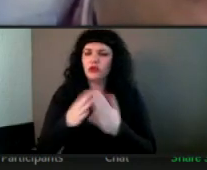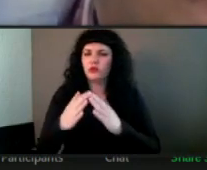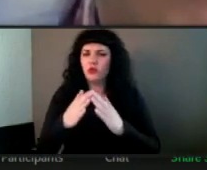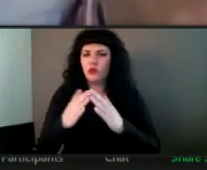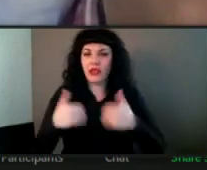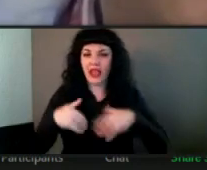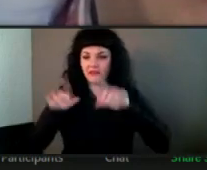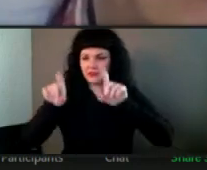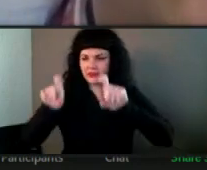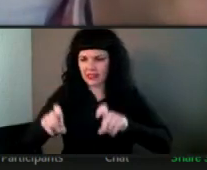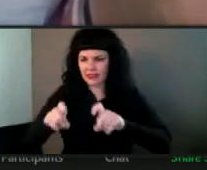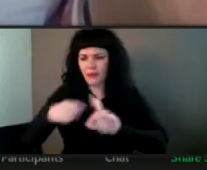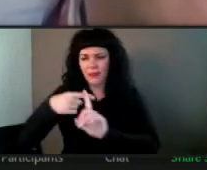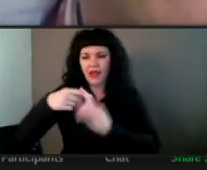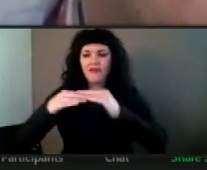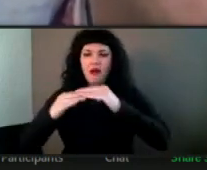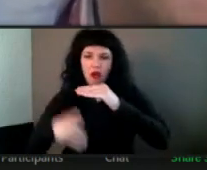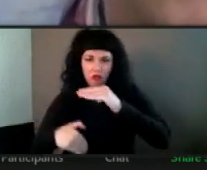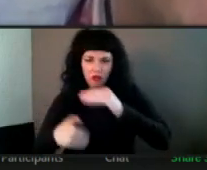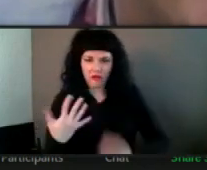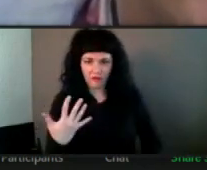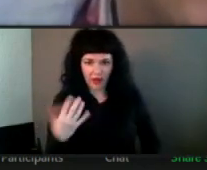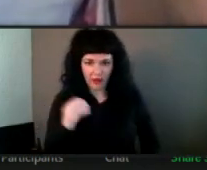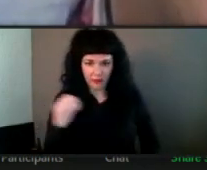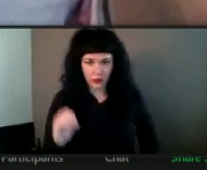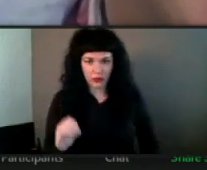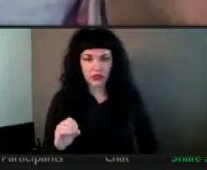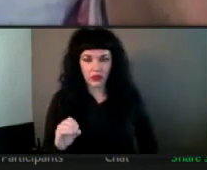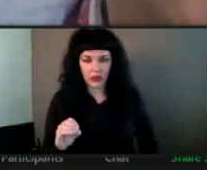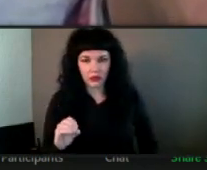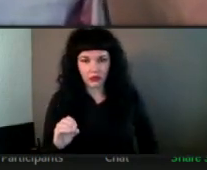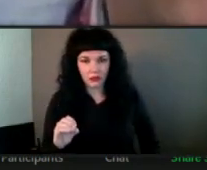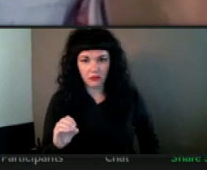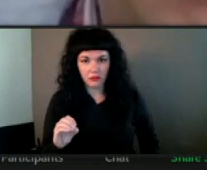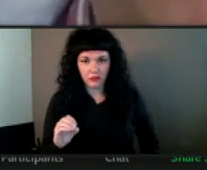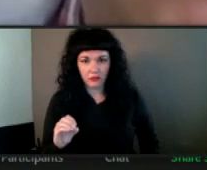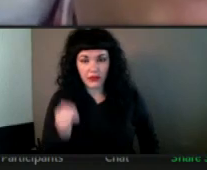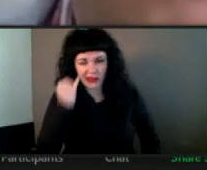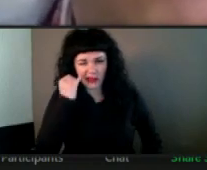5%, that group suggested